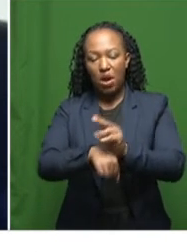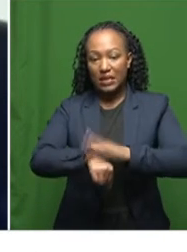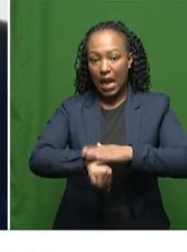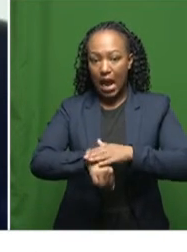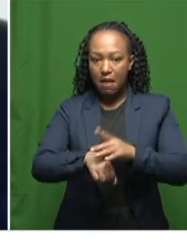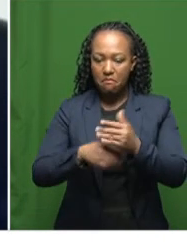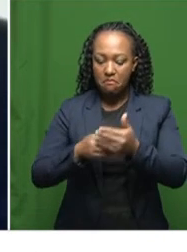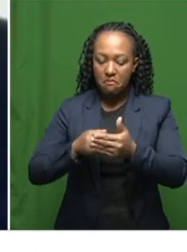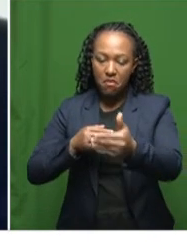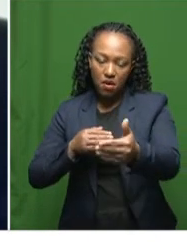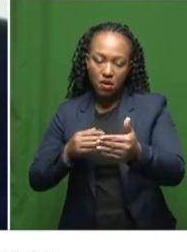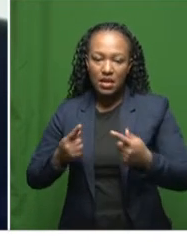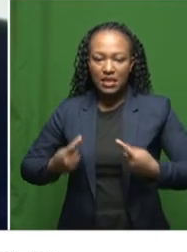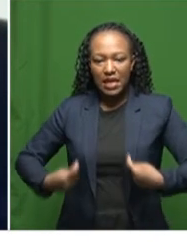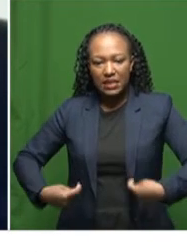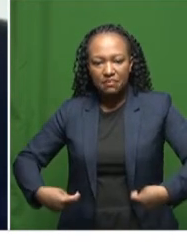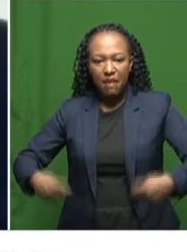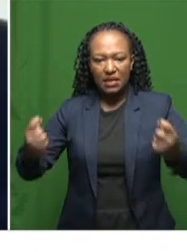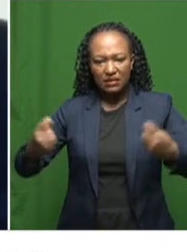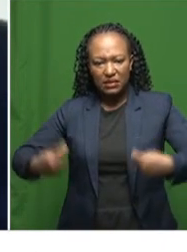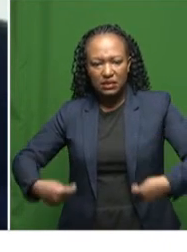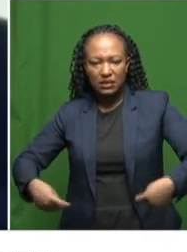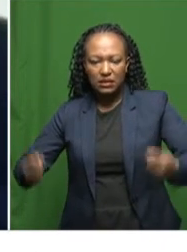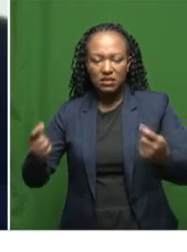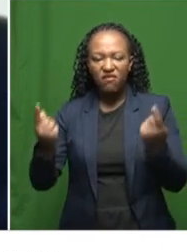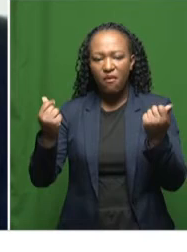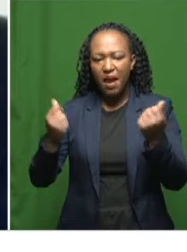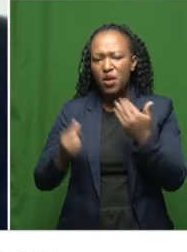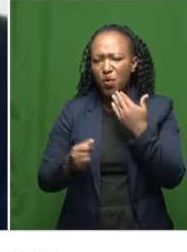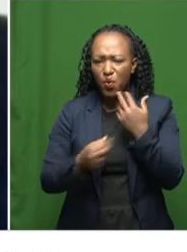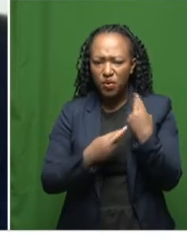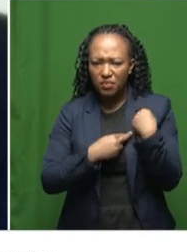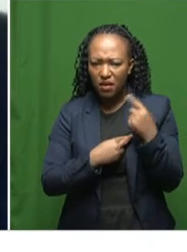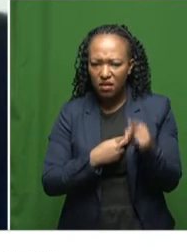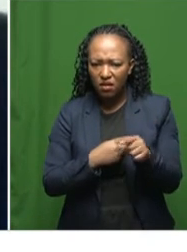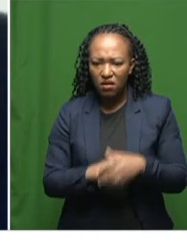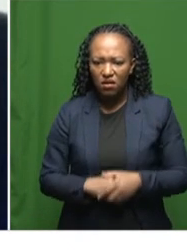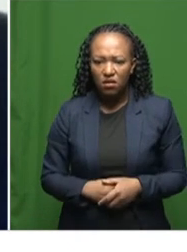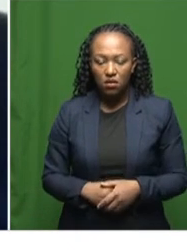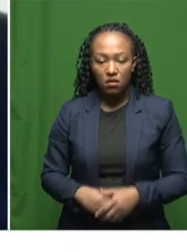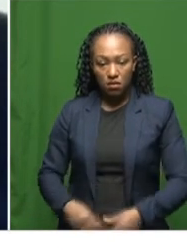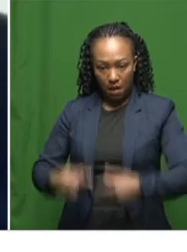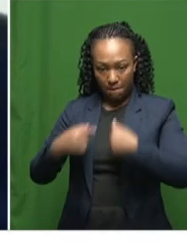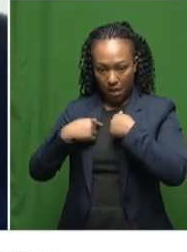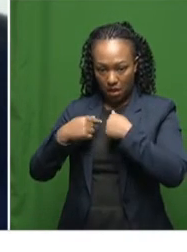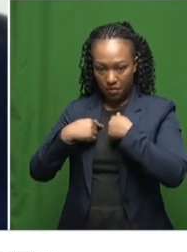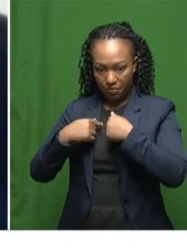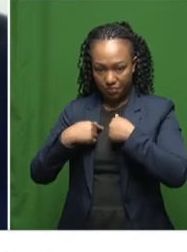and also the expenditure of funds on this project? It's me, Sakina.